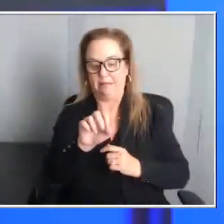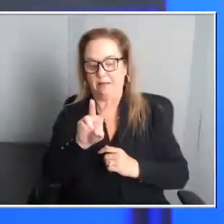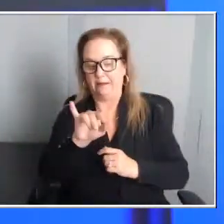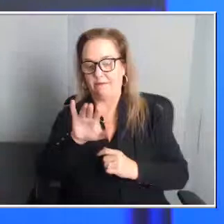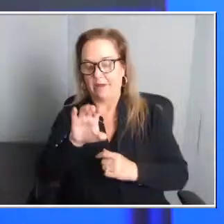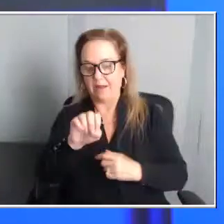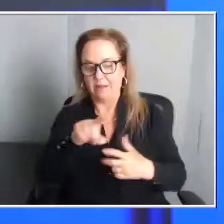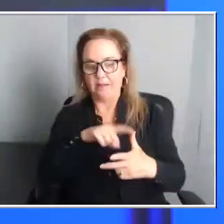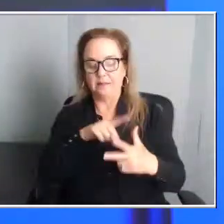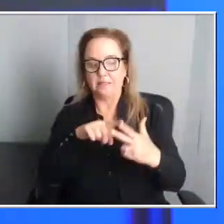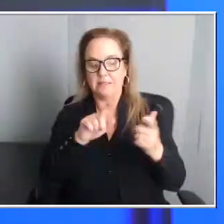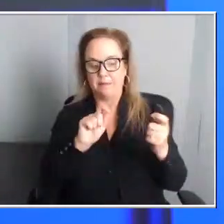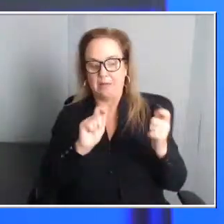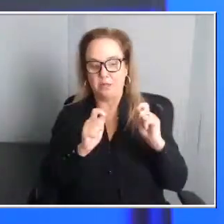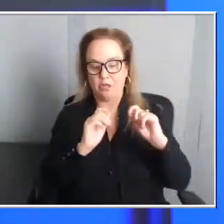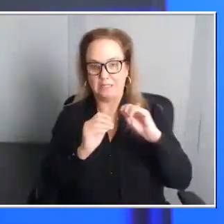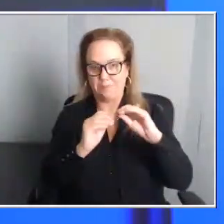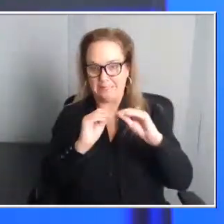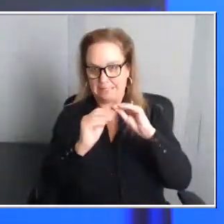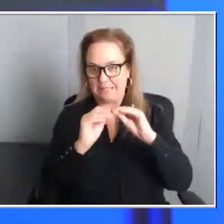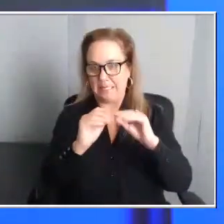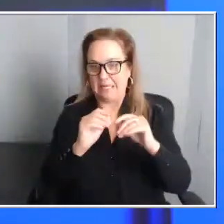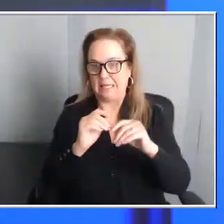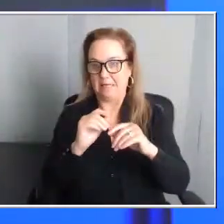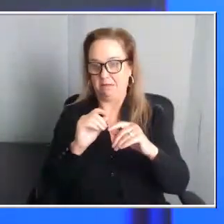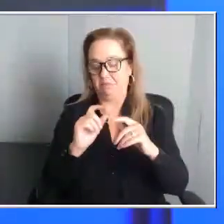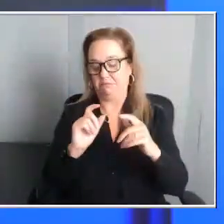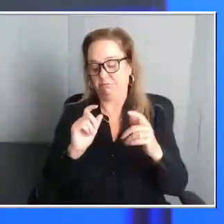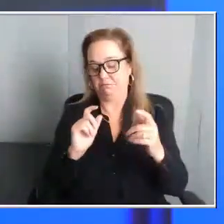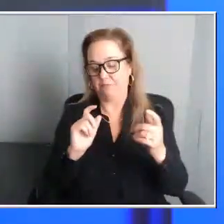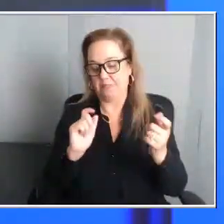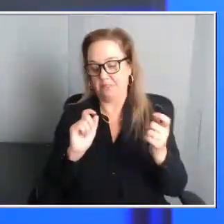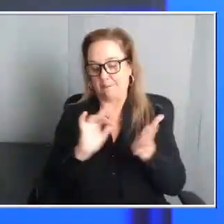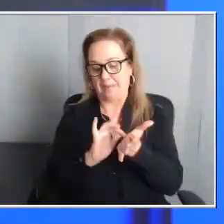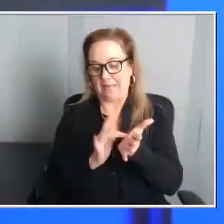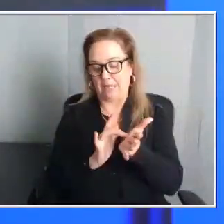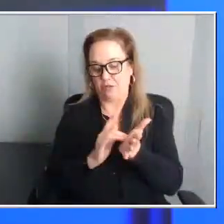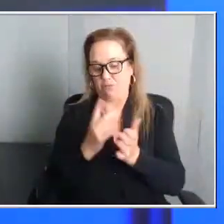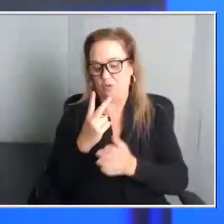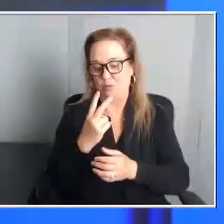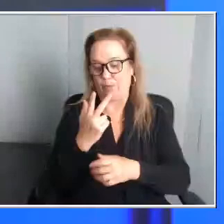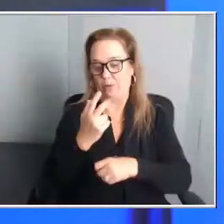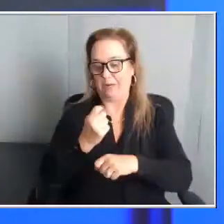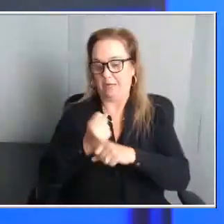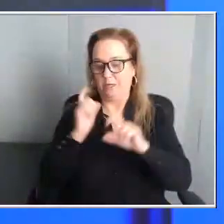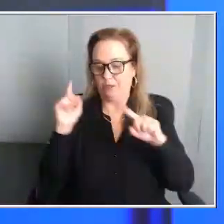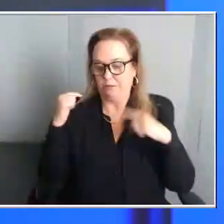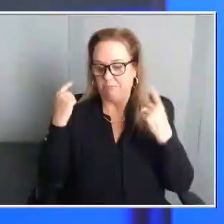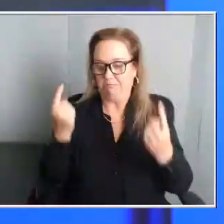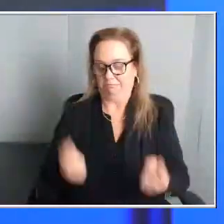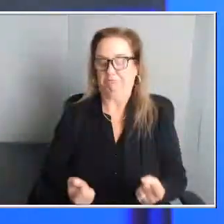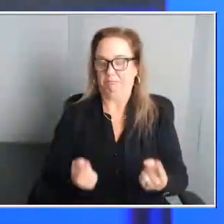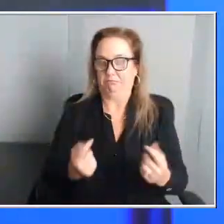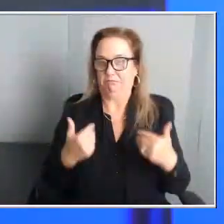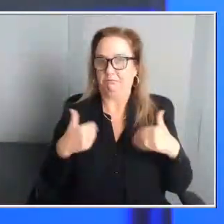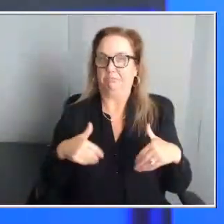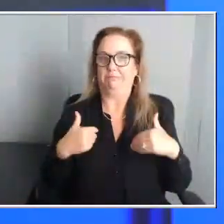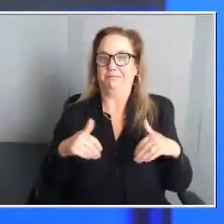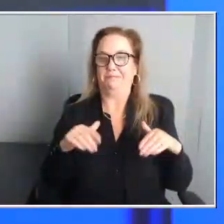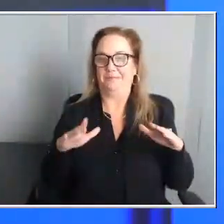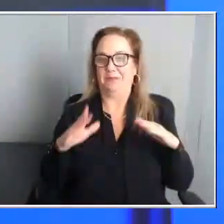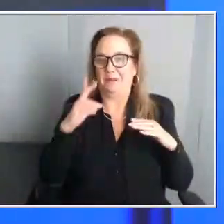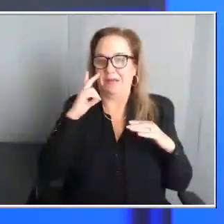some adjustments in his medications, really over the last 2 to 3 years, it's, again, what I had in